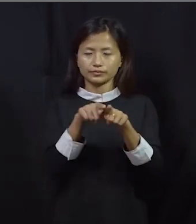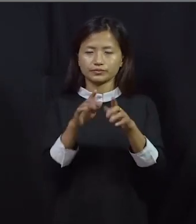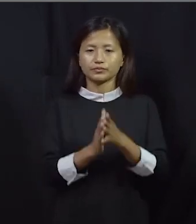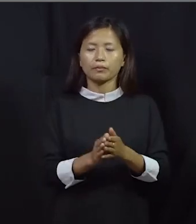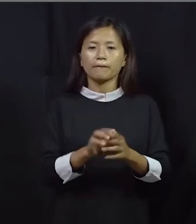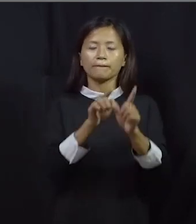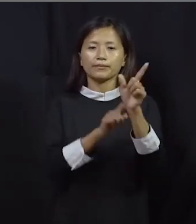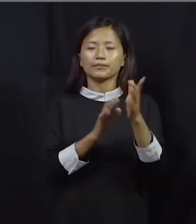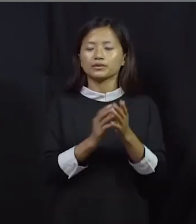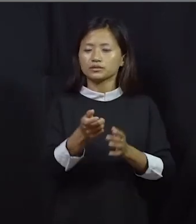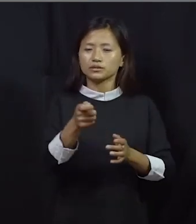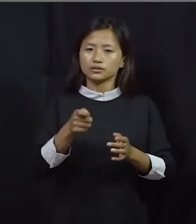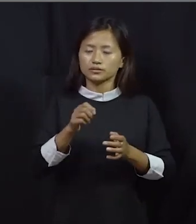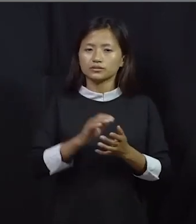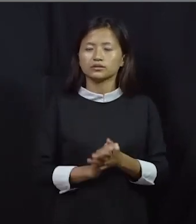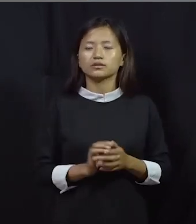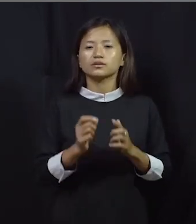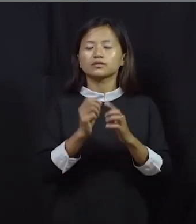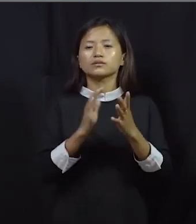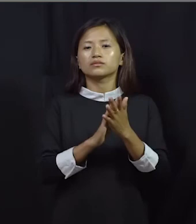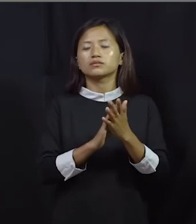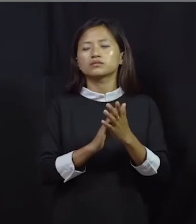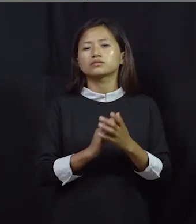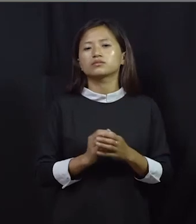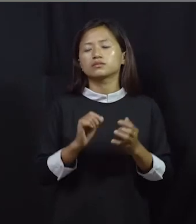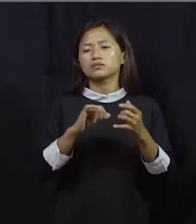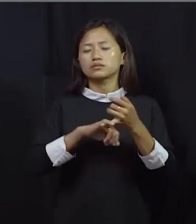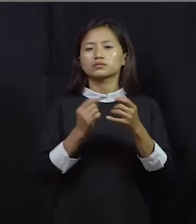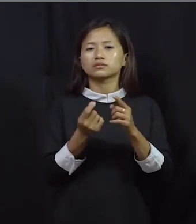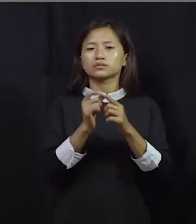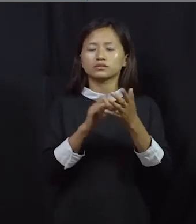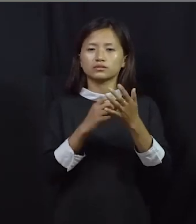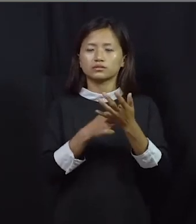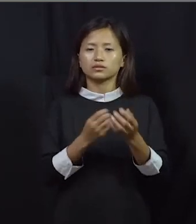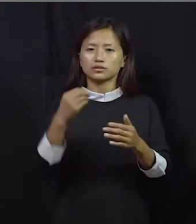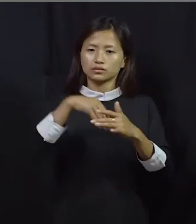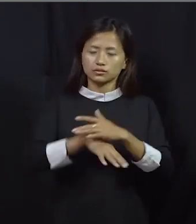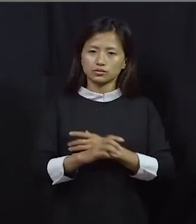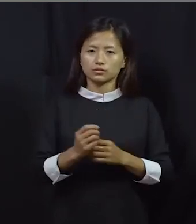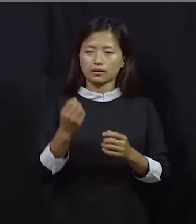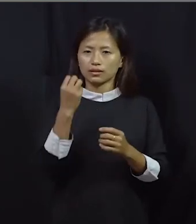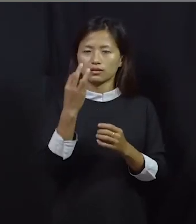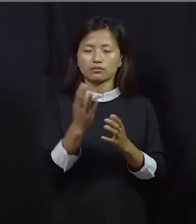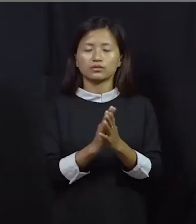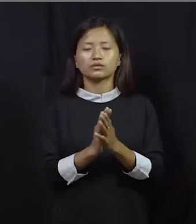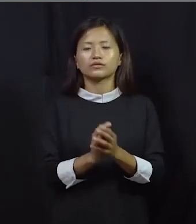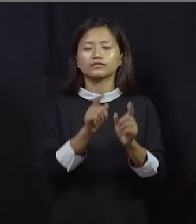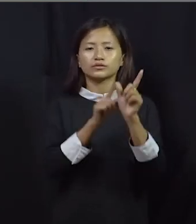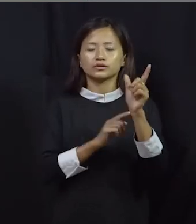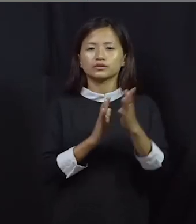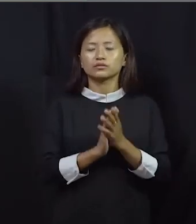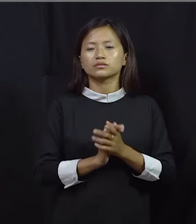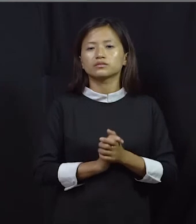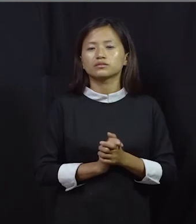purchase. You have super profit method, that is super profits into number of years purchase. Then